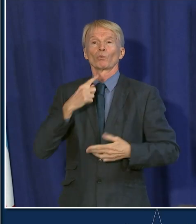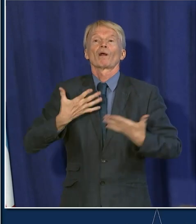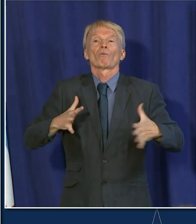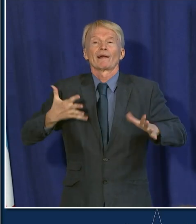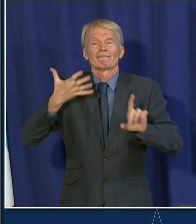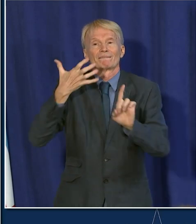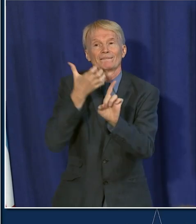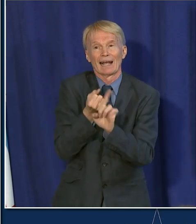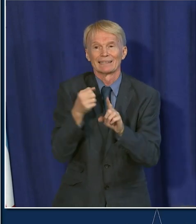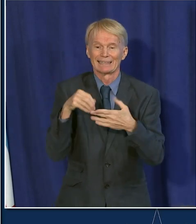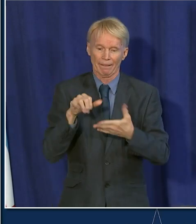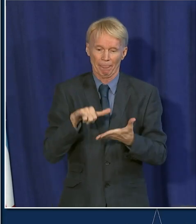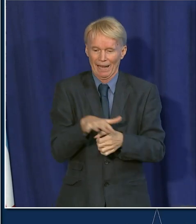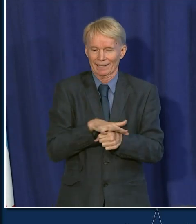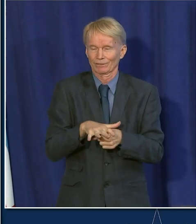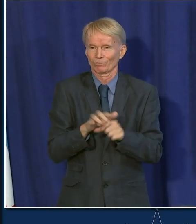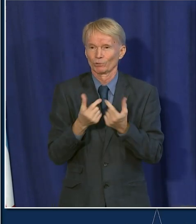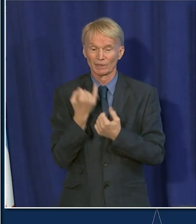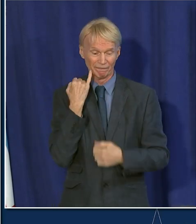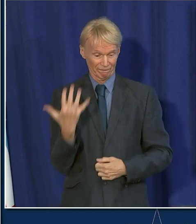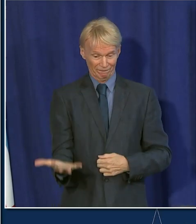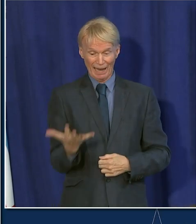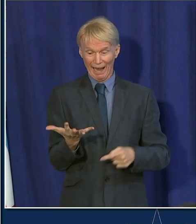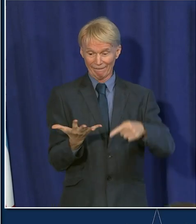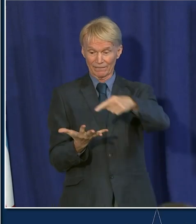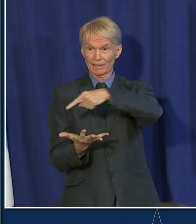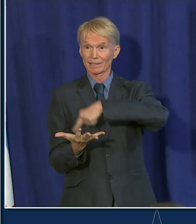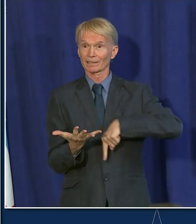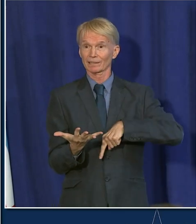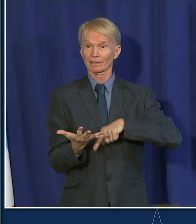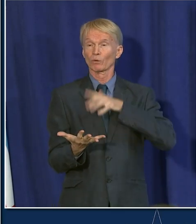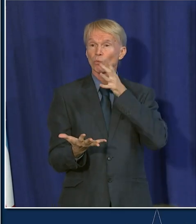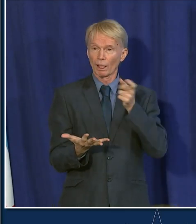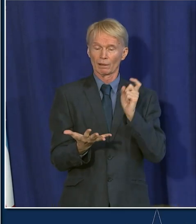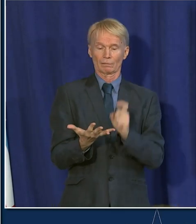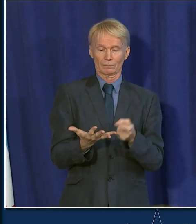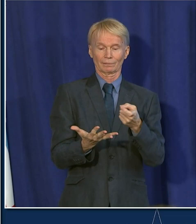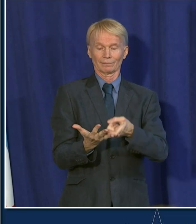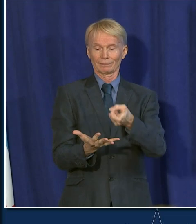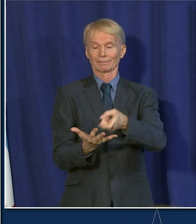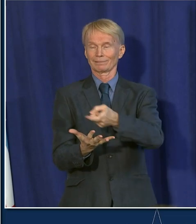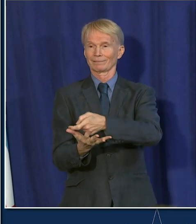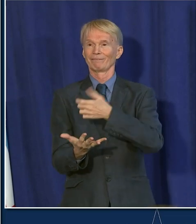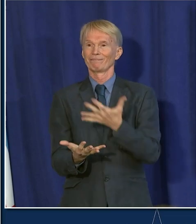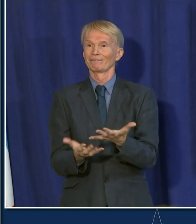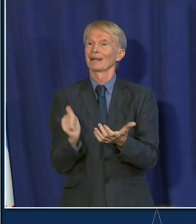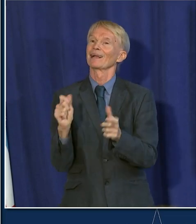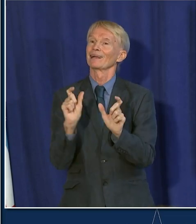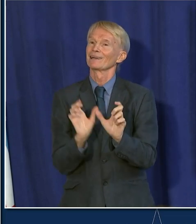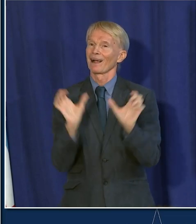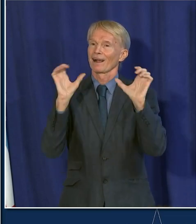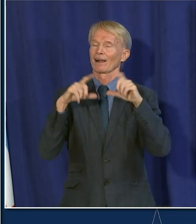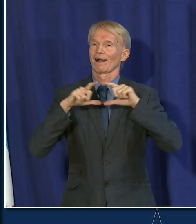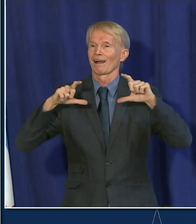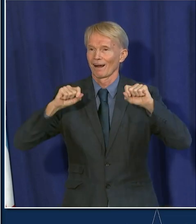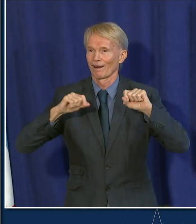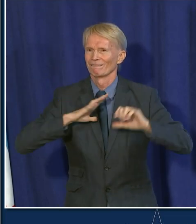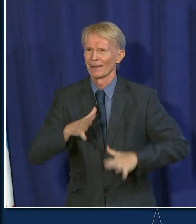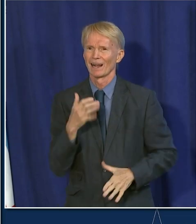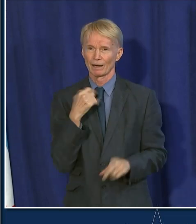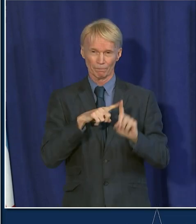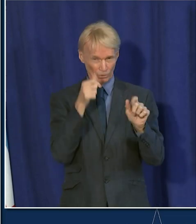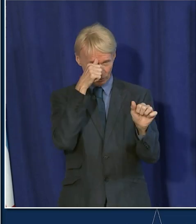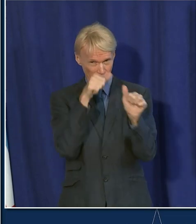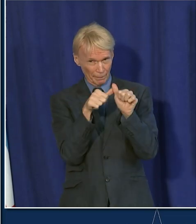vaccinated in this group. So if you get 5 people together, each of those people will get a gift card. But we encourage you, just as we did last time, use